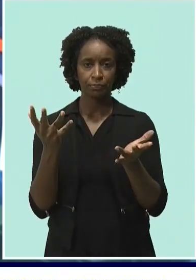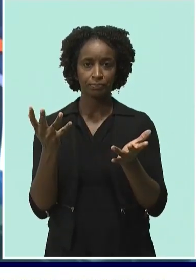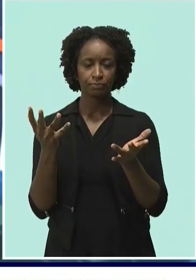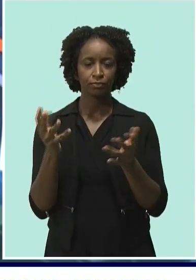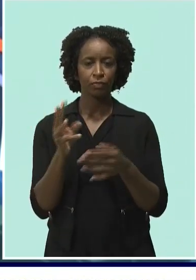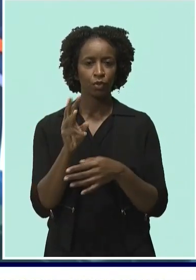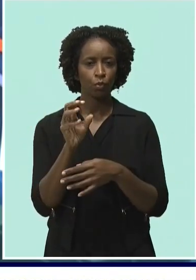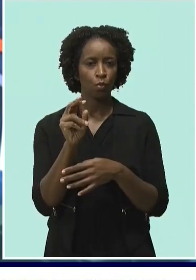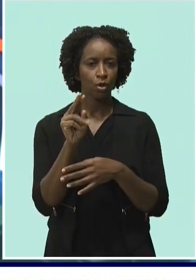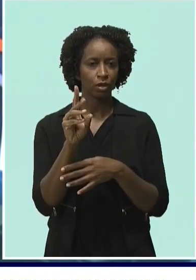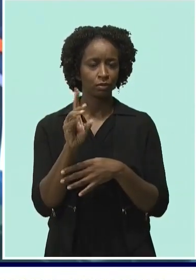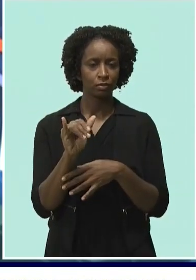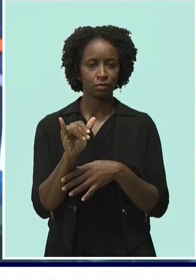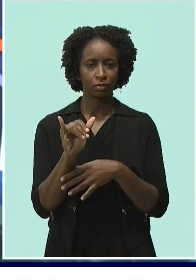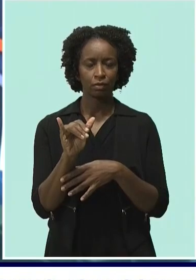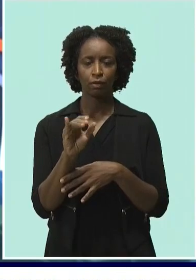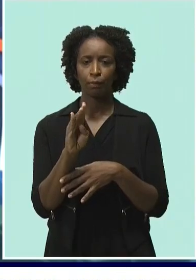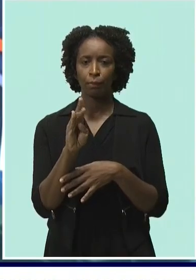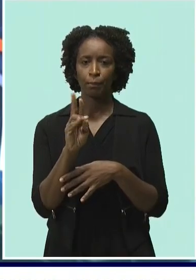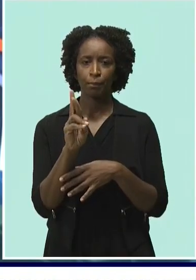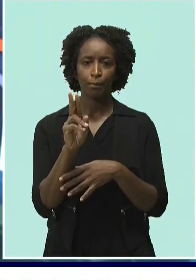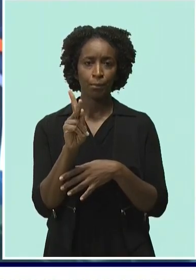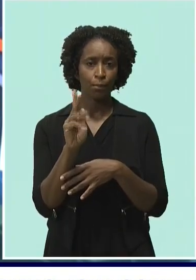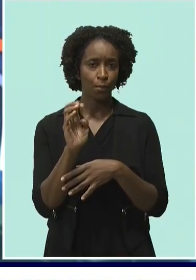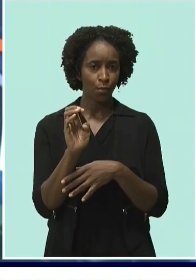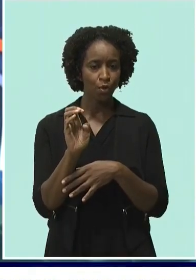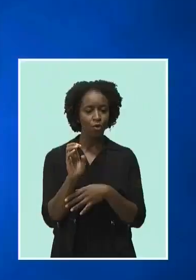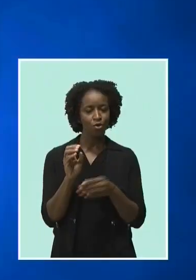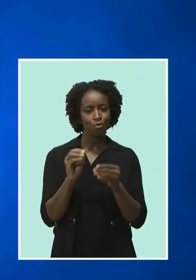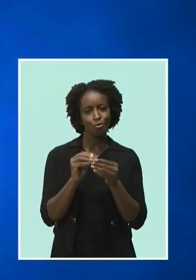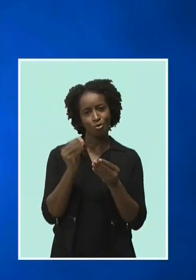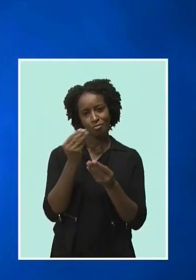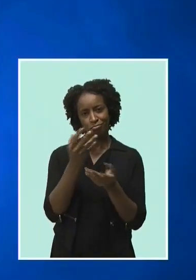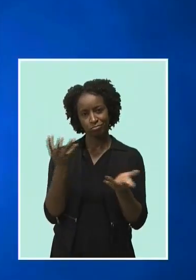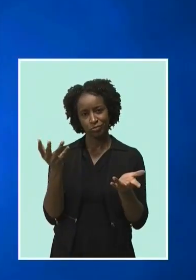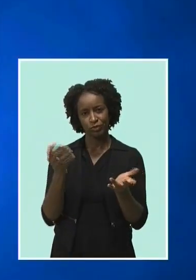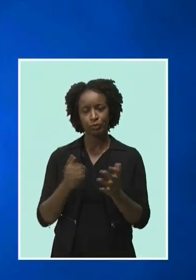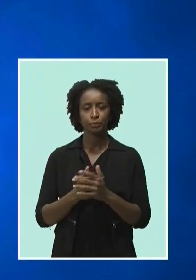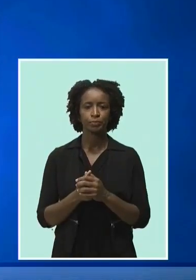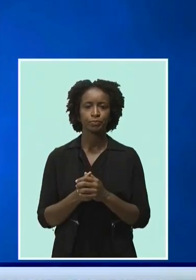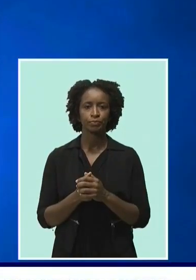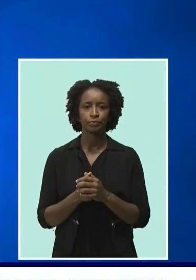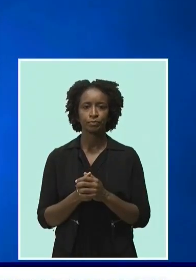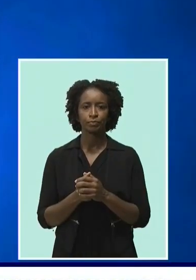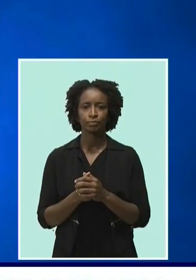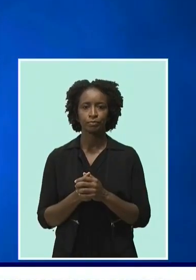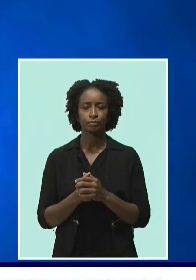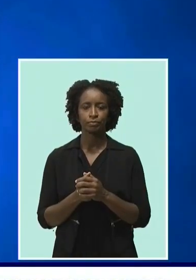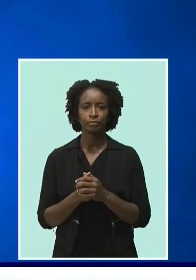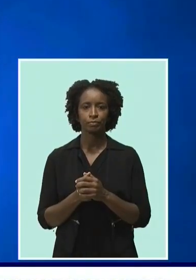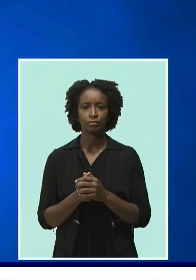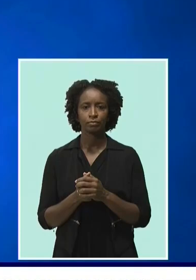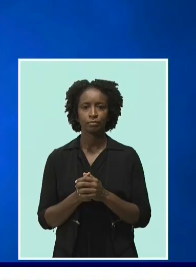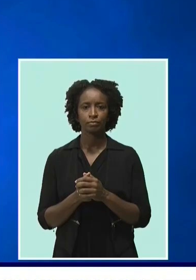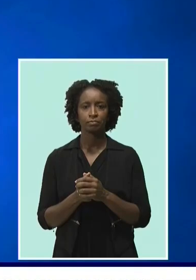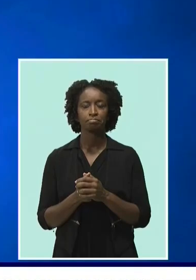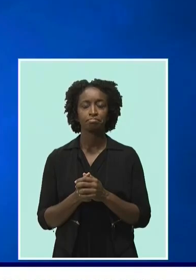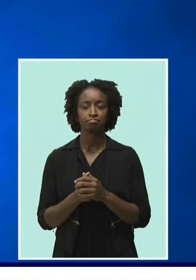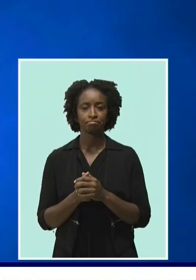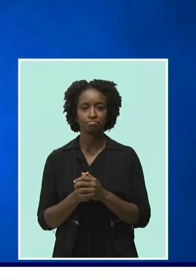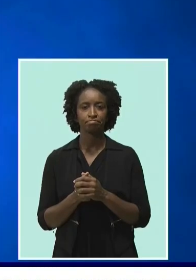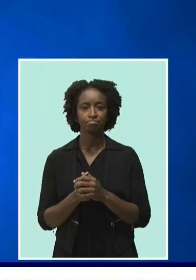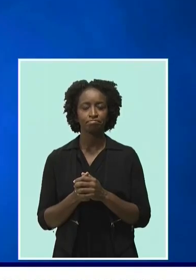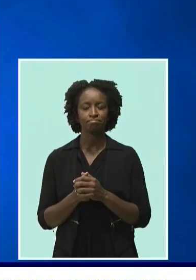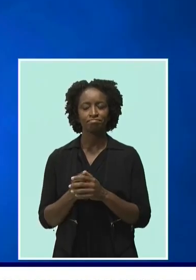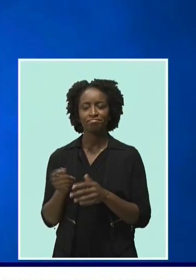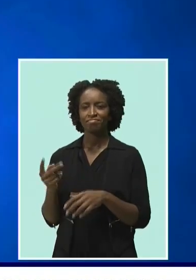many and left tears flowing and tributes pouring in. The importance of growing what you eat and eating what you grow. A